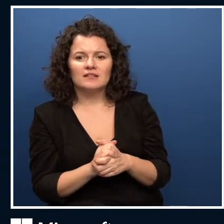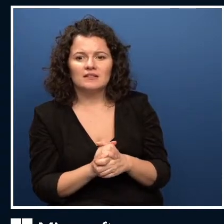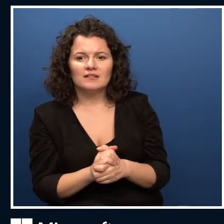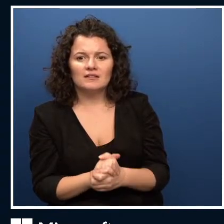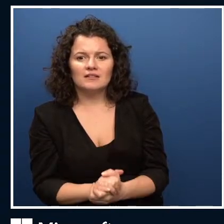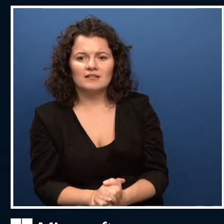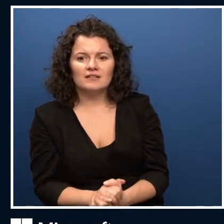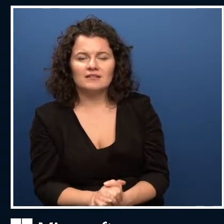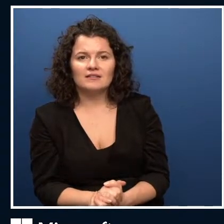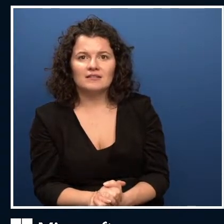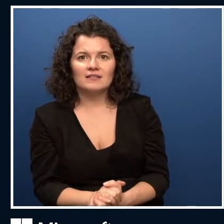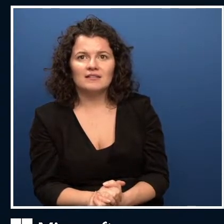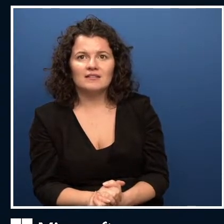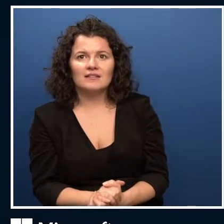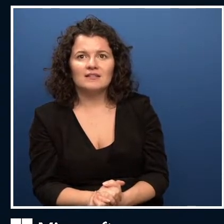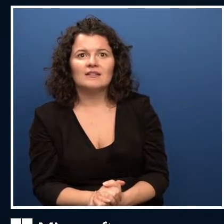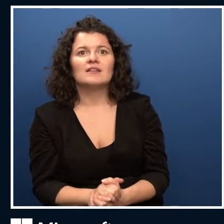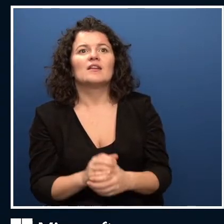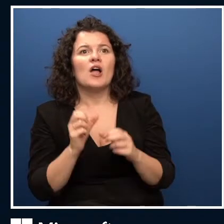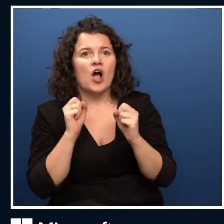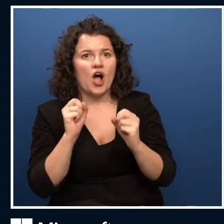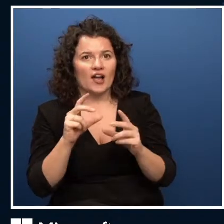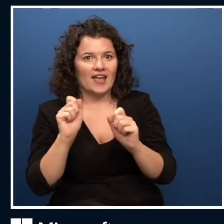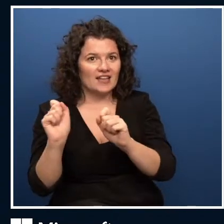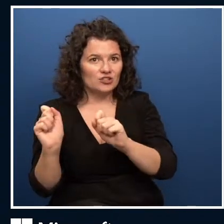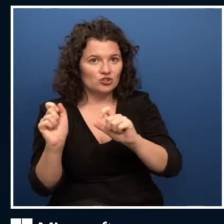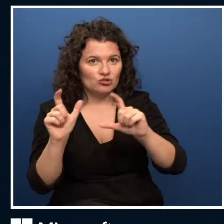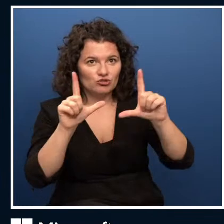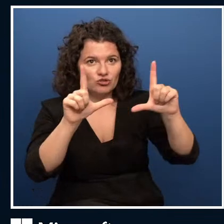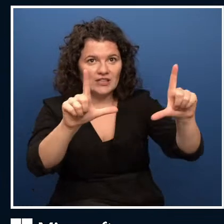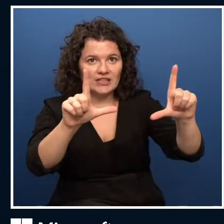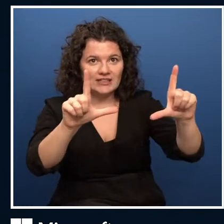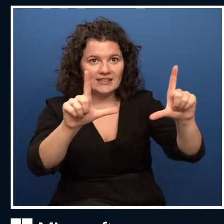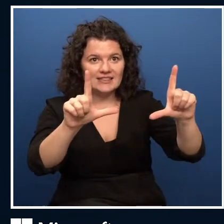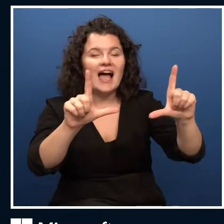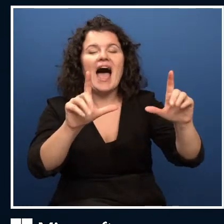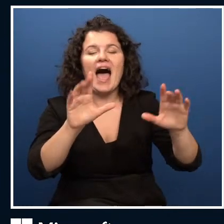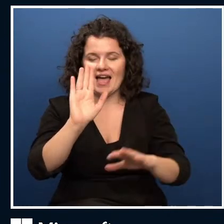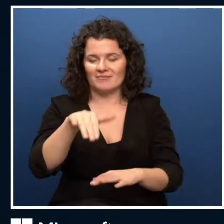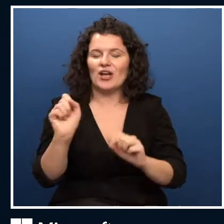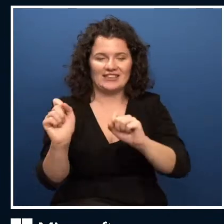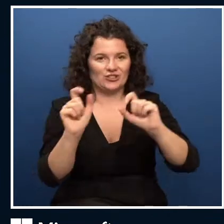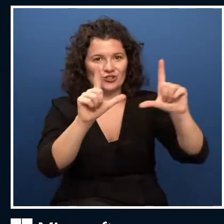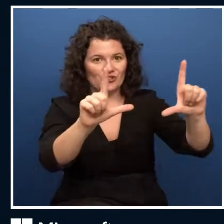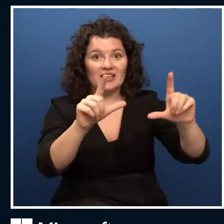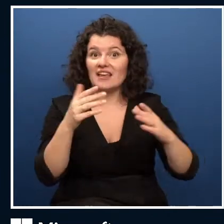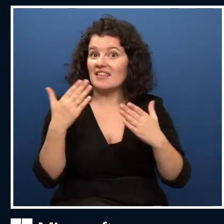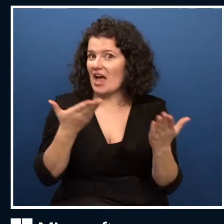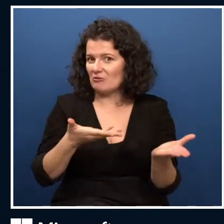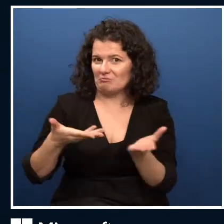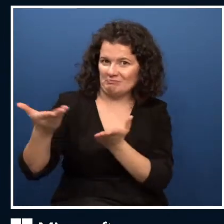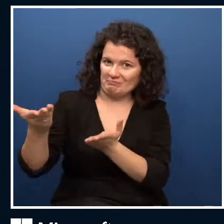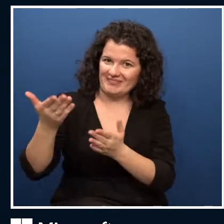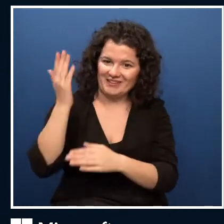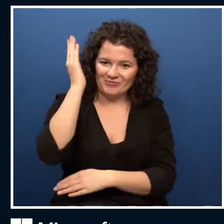screen, so we'll get that up on the stream now for you. And yeah, feel free to take it away. Thank you.